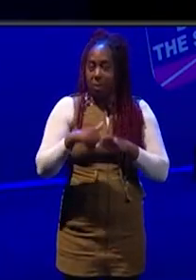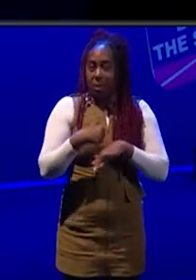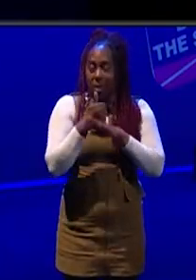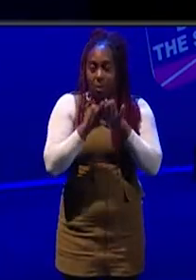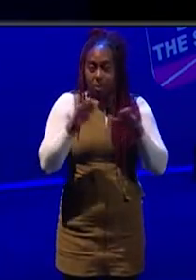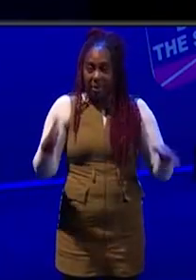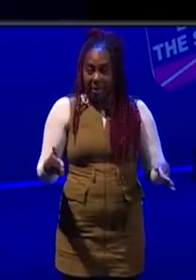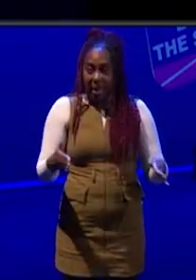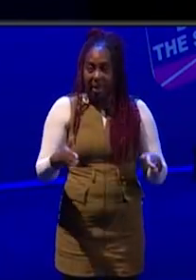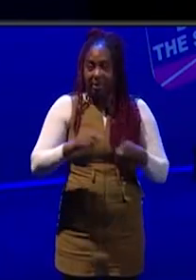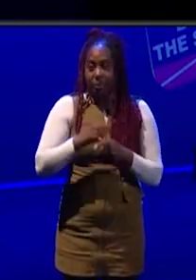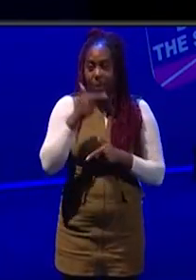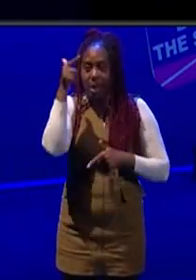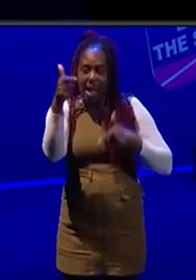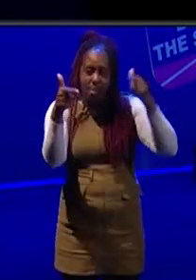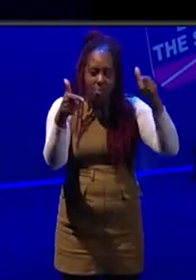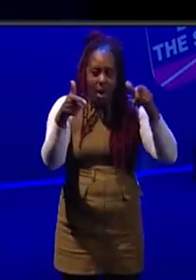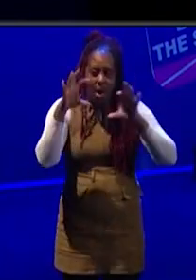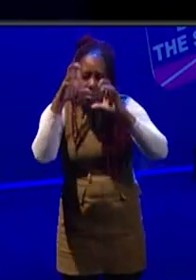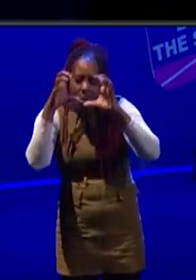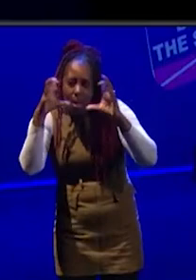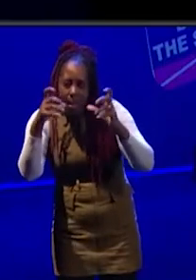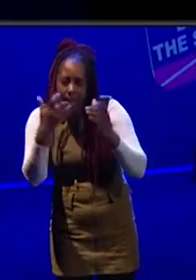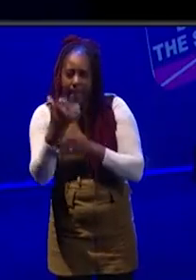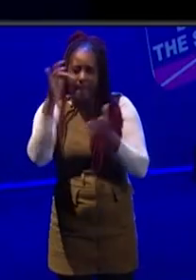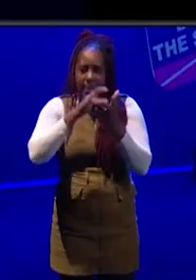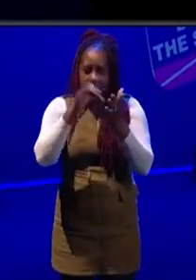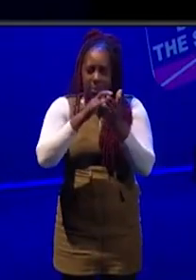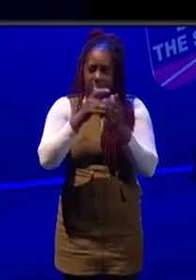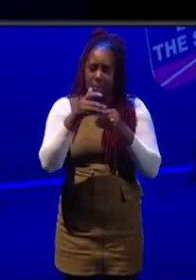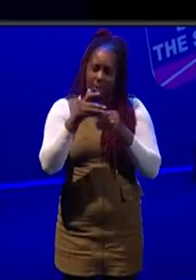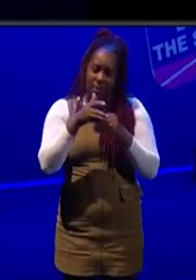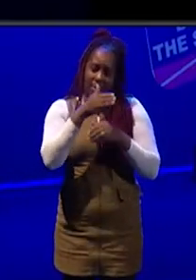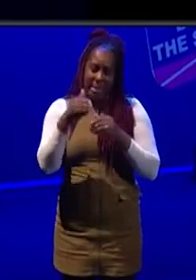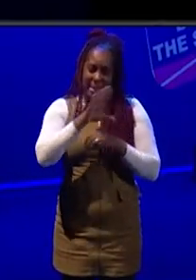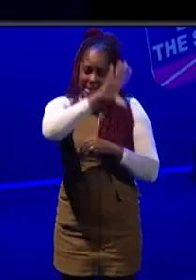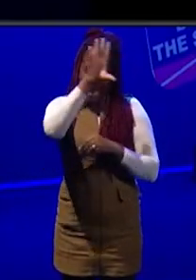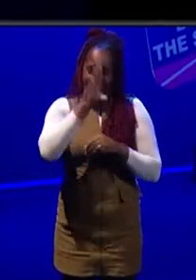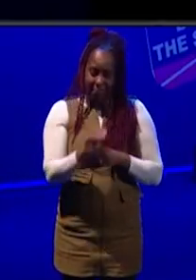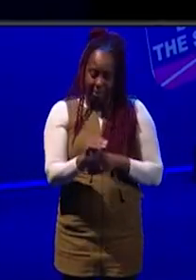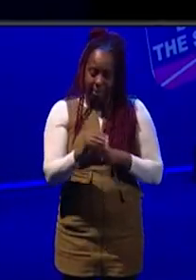camera, who are connected to the Middle East and North Africa. So a whole bunch of us got together and